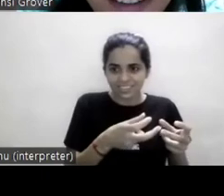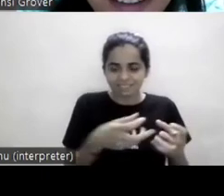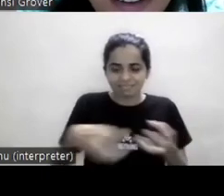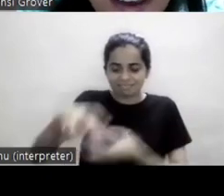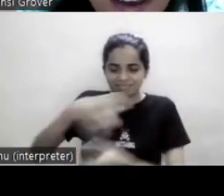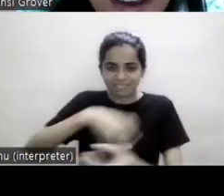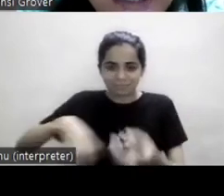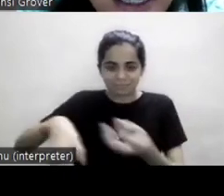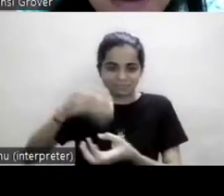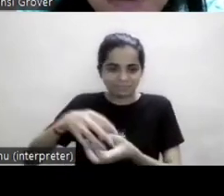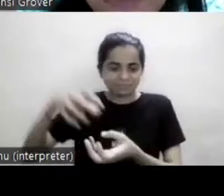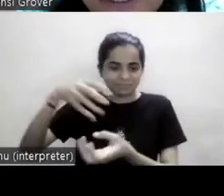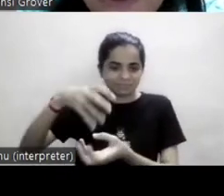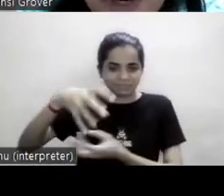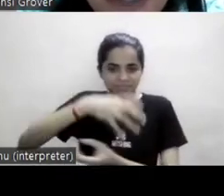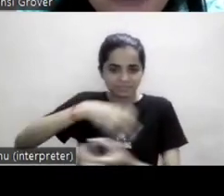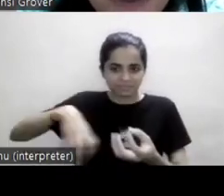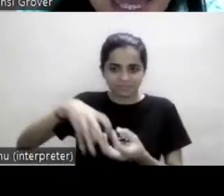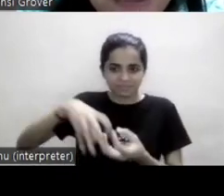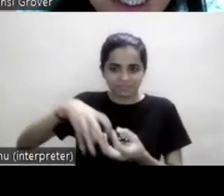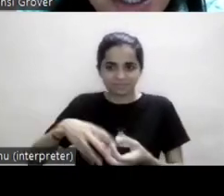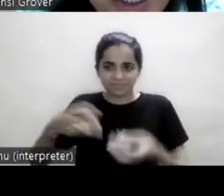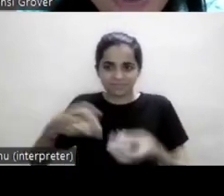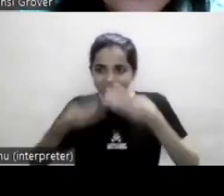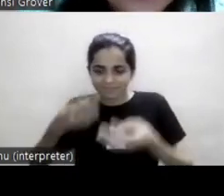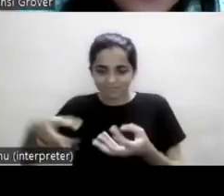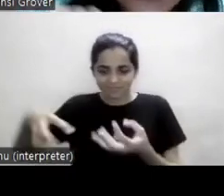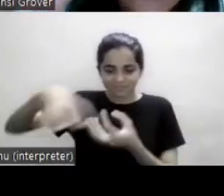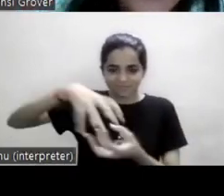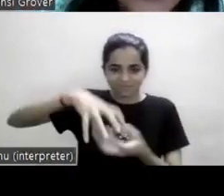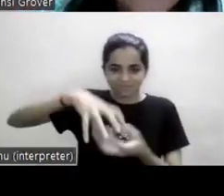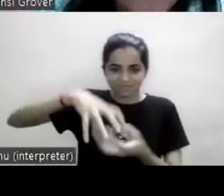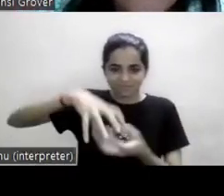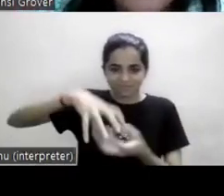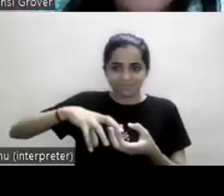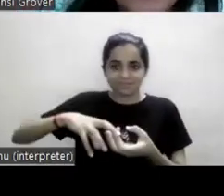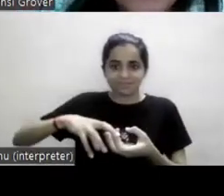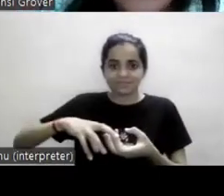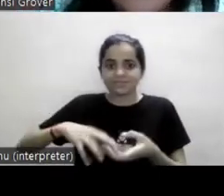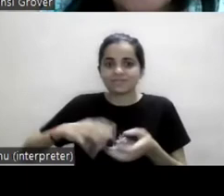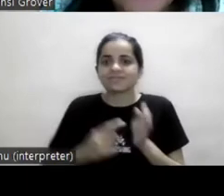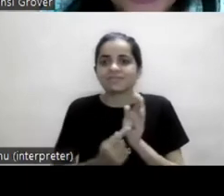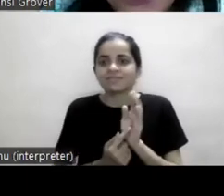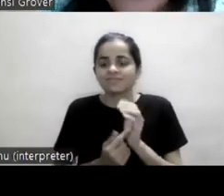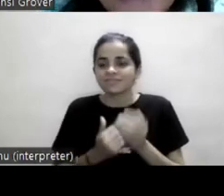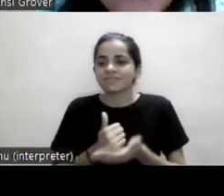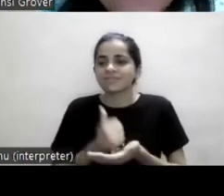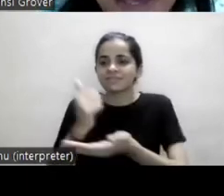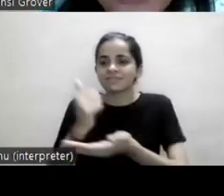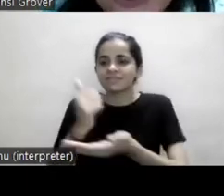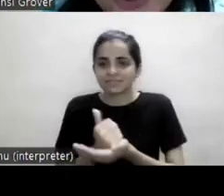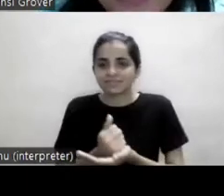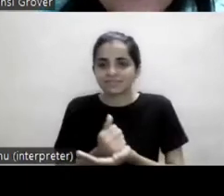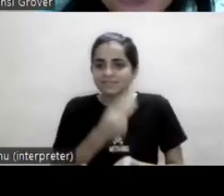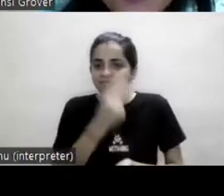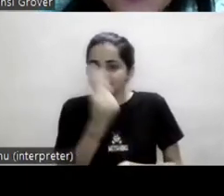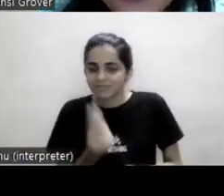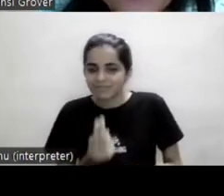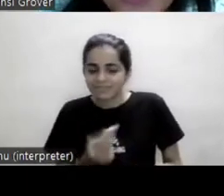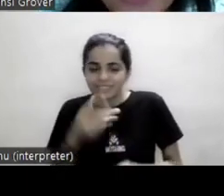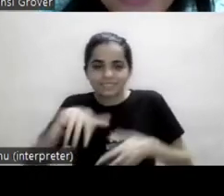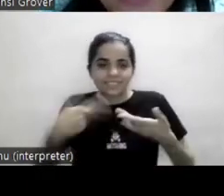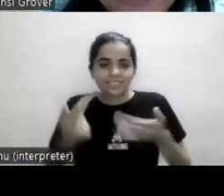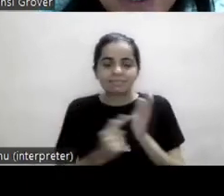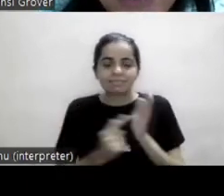colliding. And it's a wonderful animation here, done with the help of, in a crayon-like manner, the way you